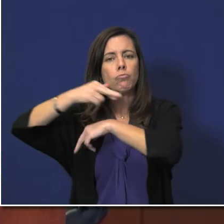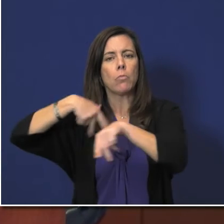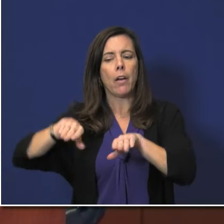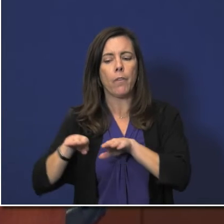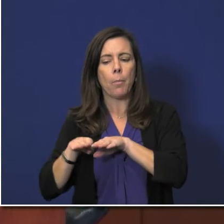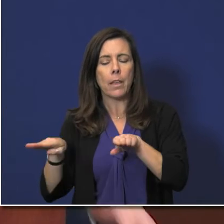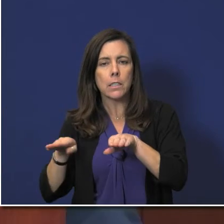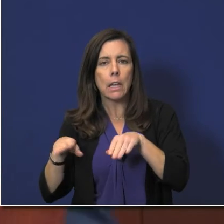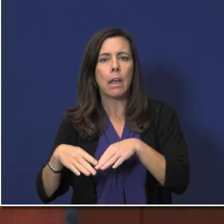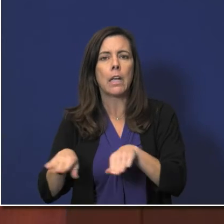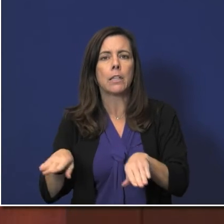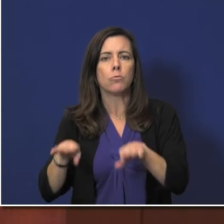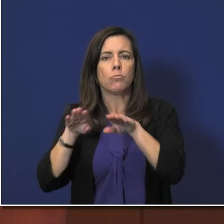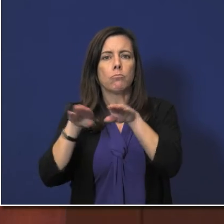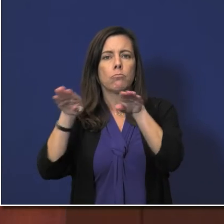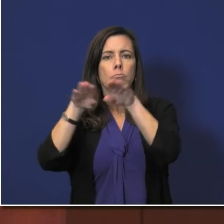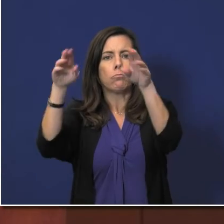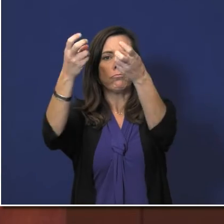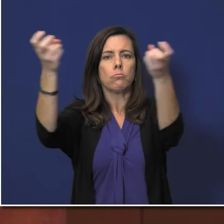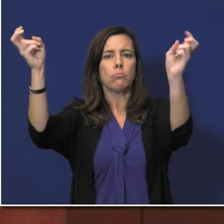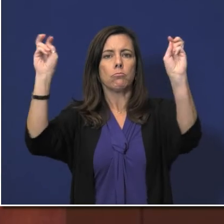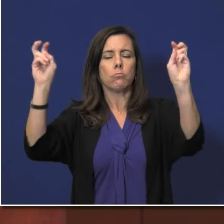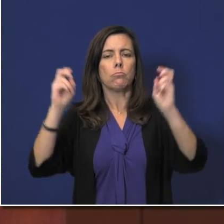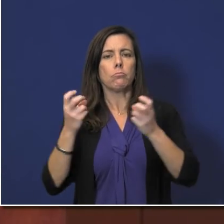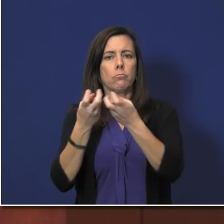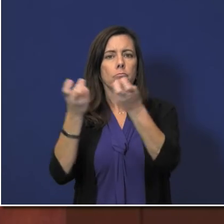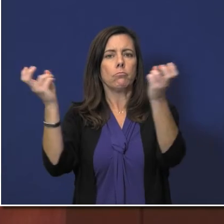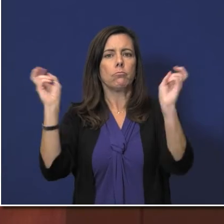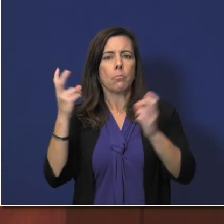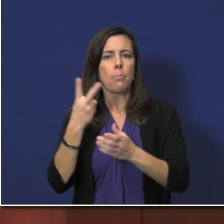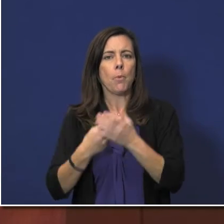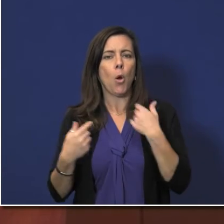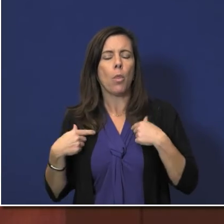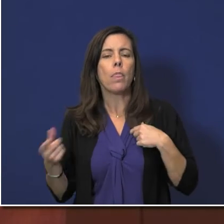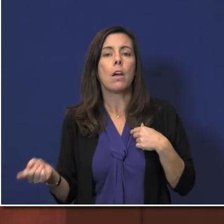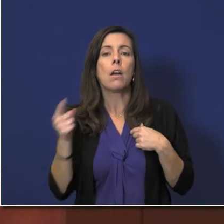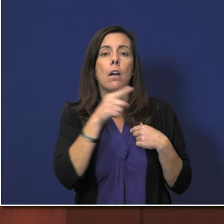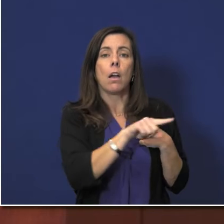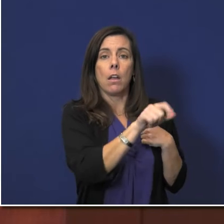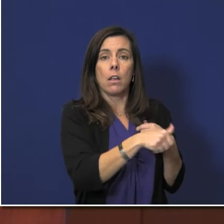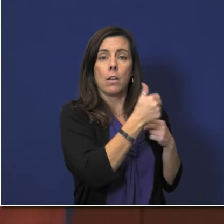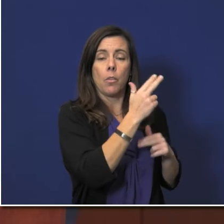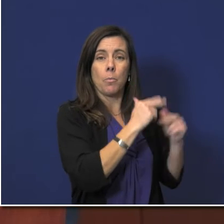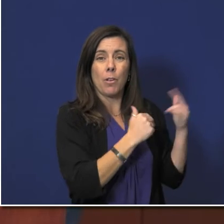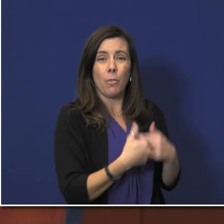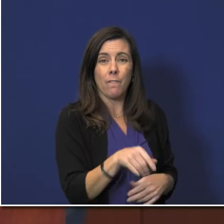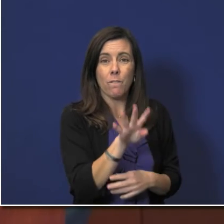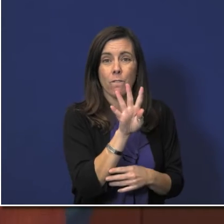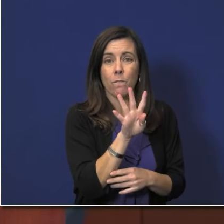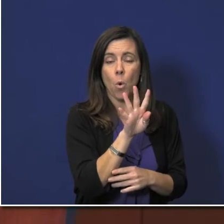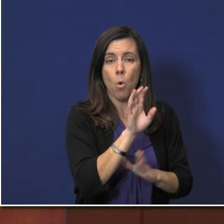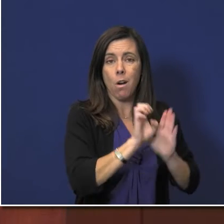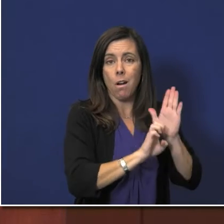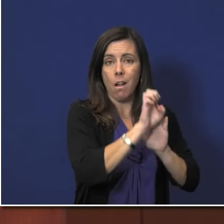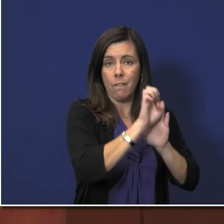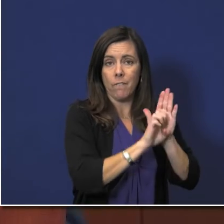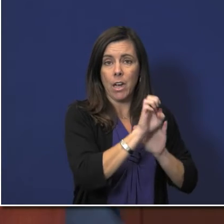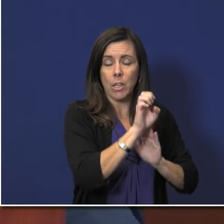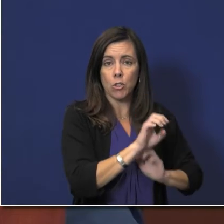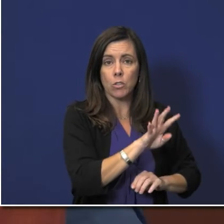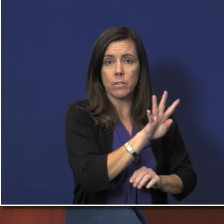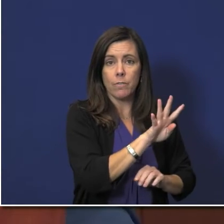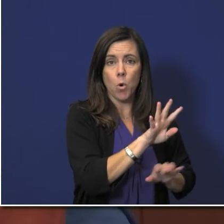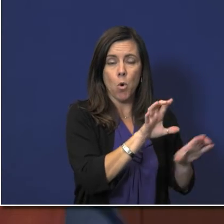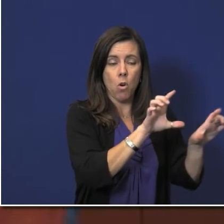the parterre, and 2 balconies. 2 of them there. And then in the administration building, we have 4 passenger elevators, which will be